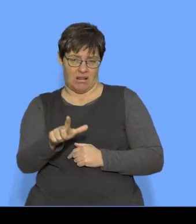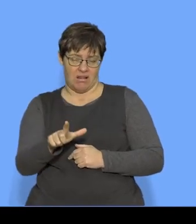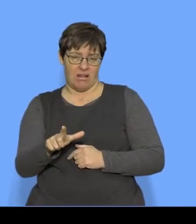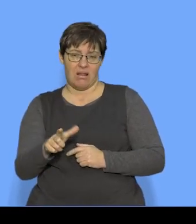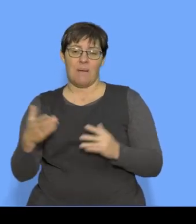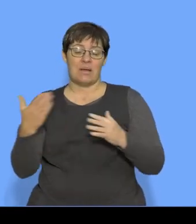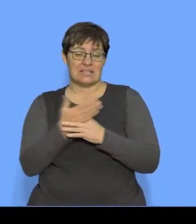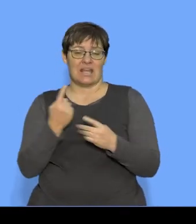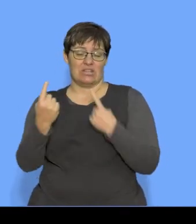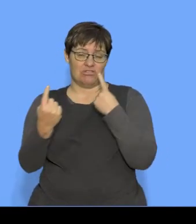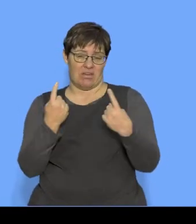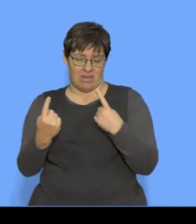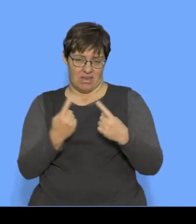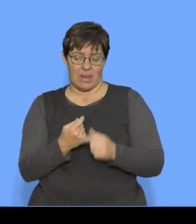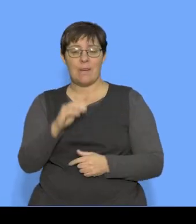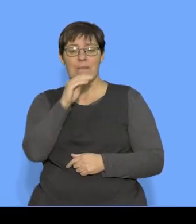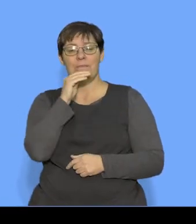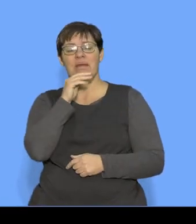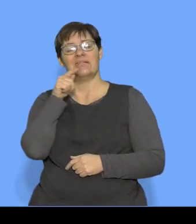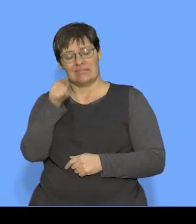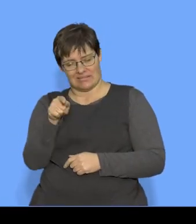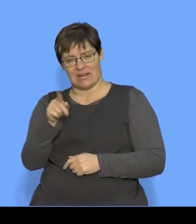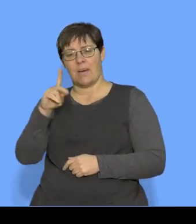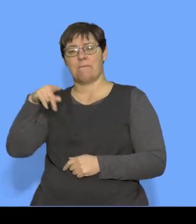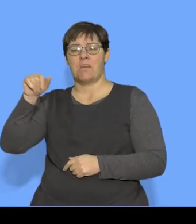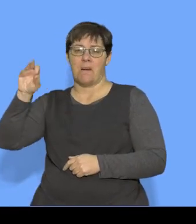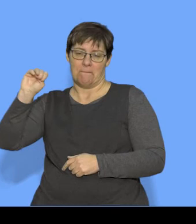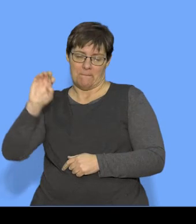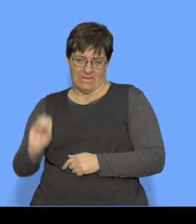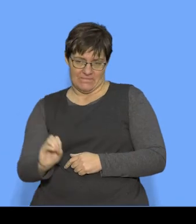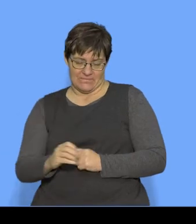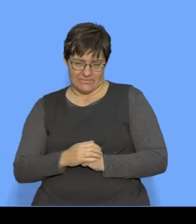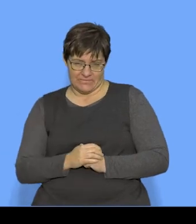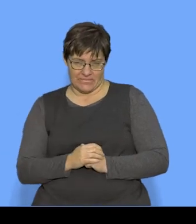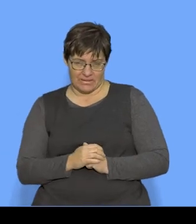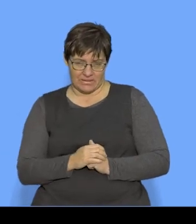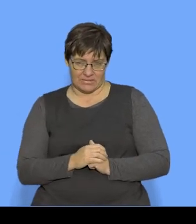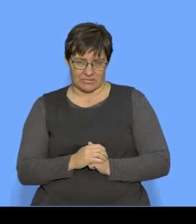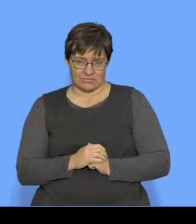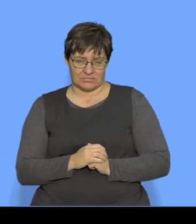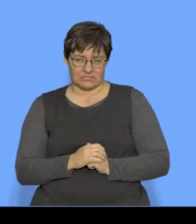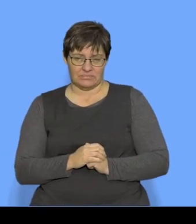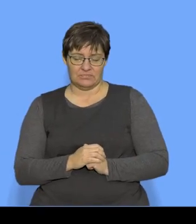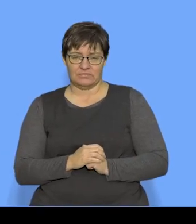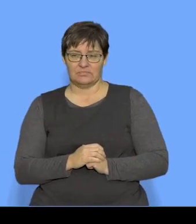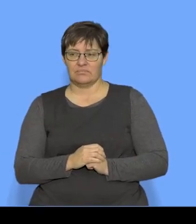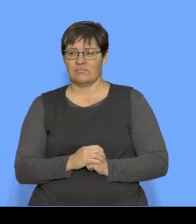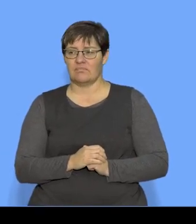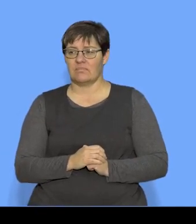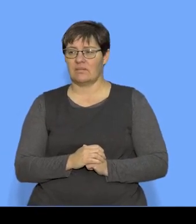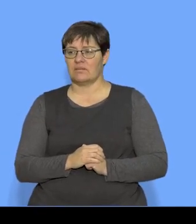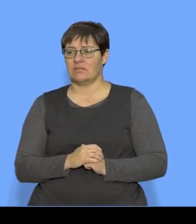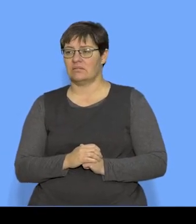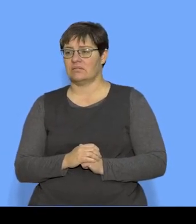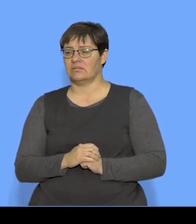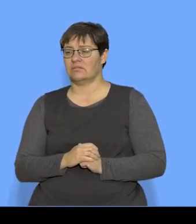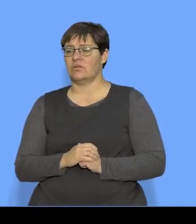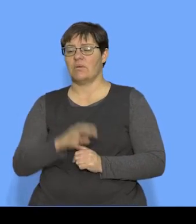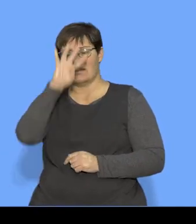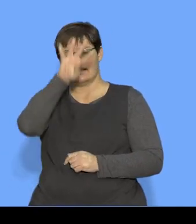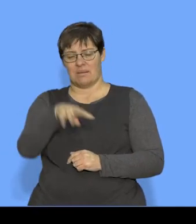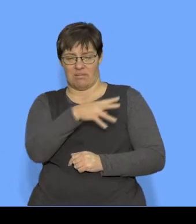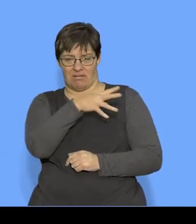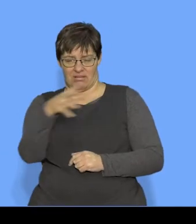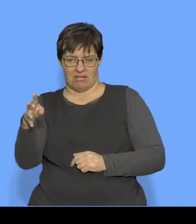bisect each other. Then I will know that it is a parallelogram. So let's just look at that. Now, I just want to draw a